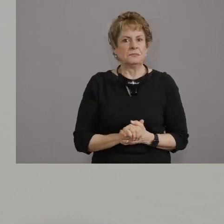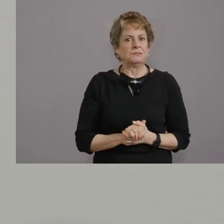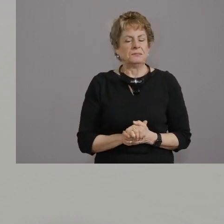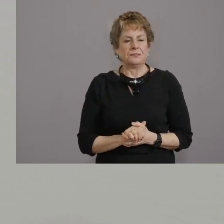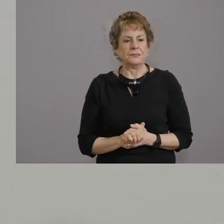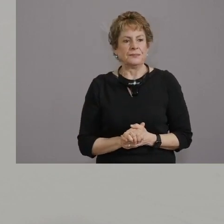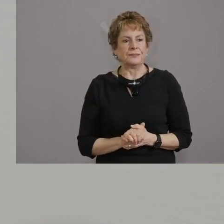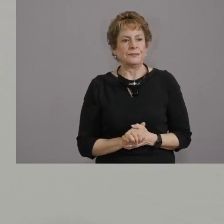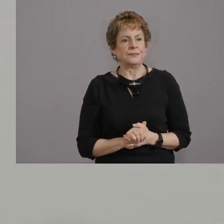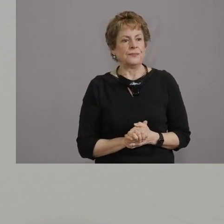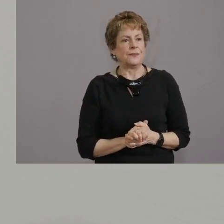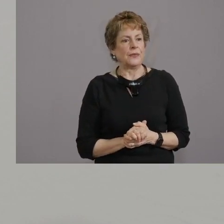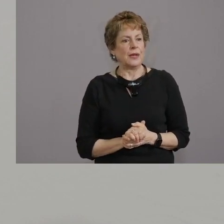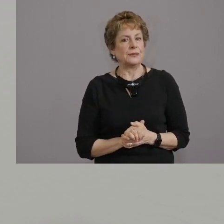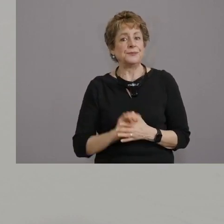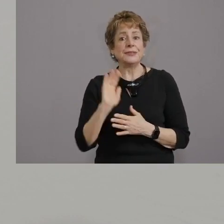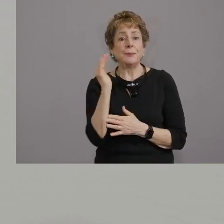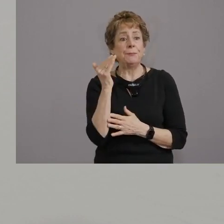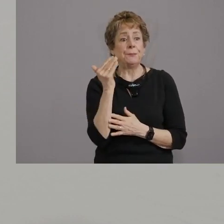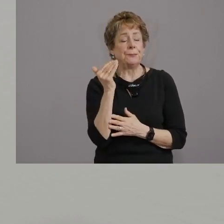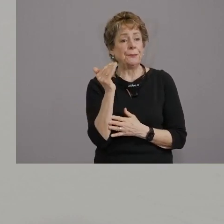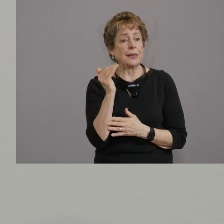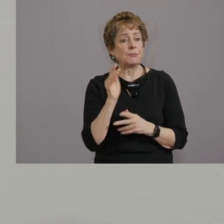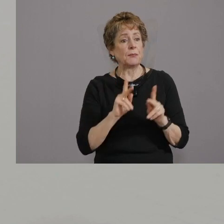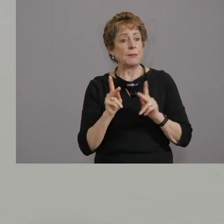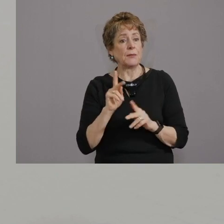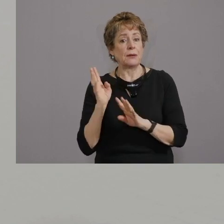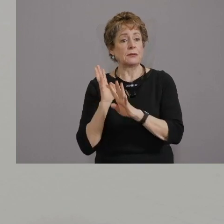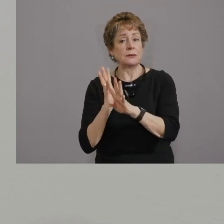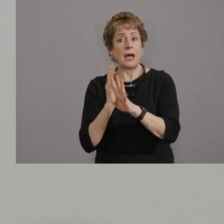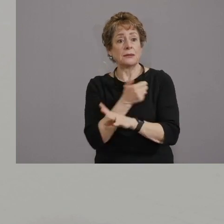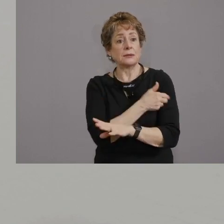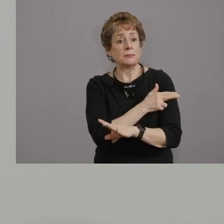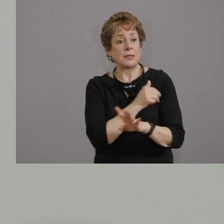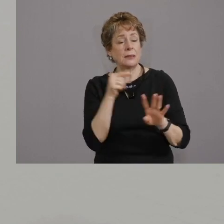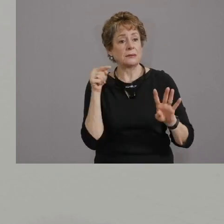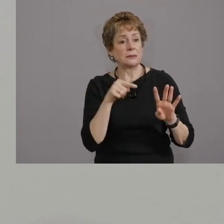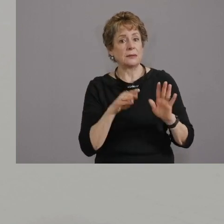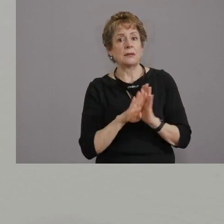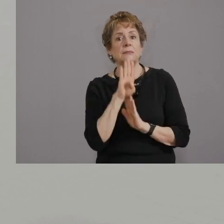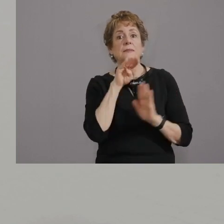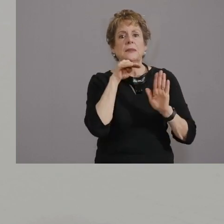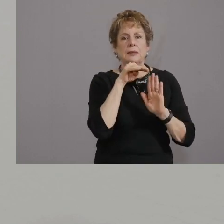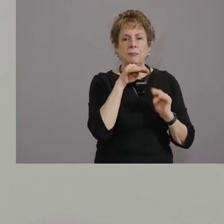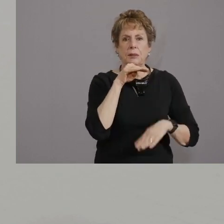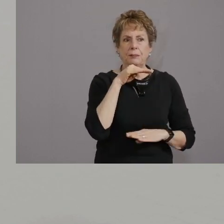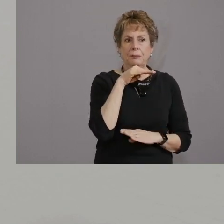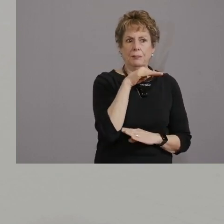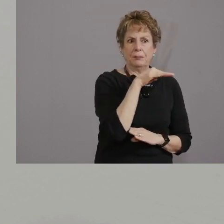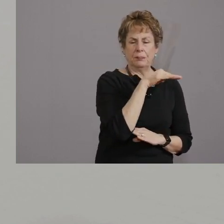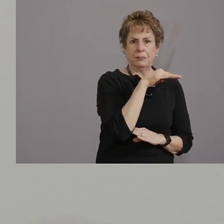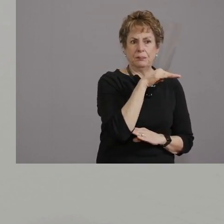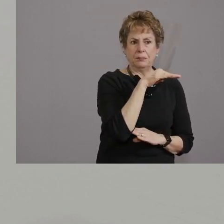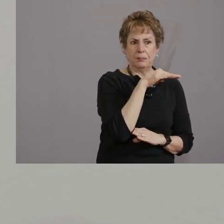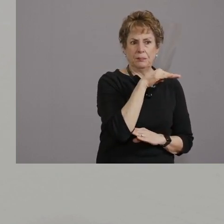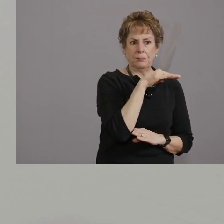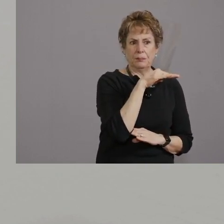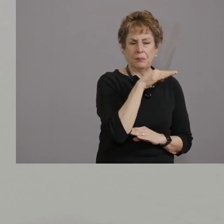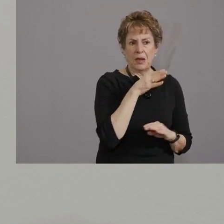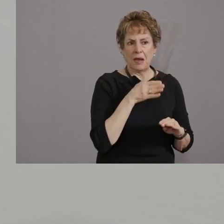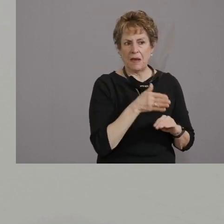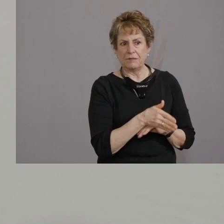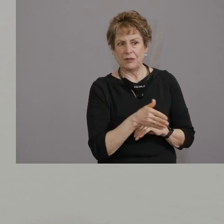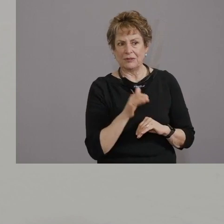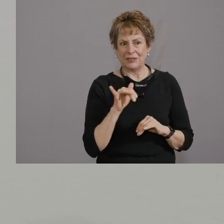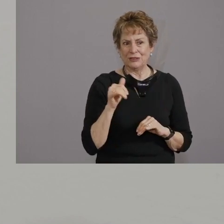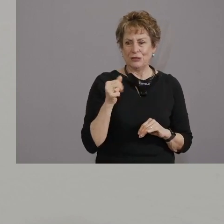off now, at least somewhat. We're a couple of weeks away from January 1st holiday, 3 weeks away from Christmas.